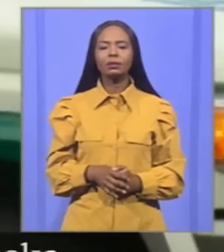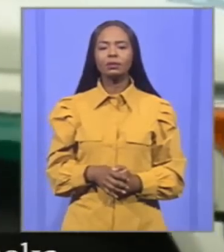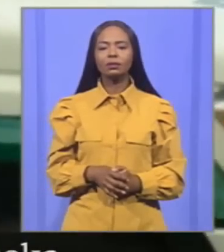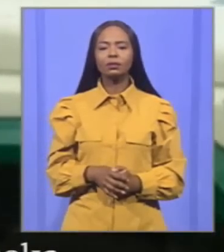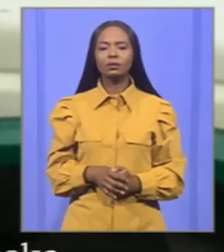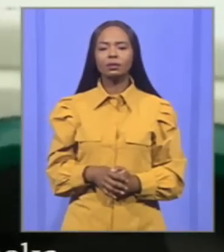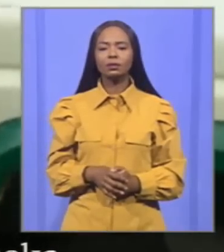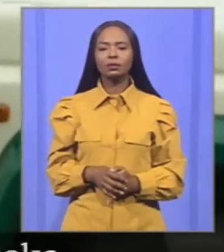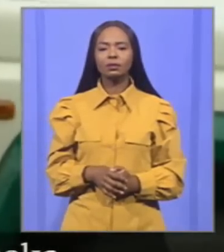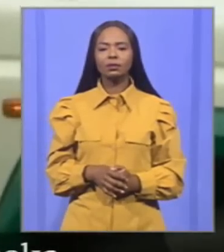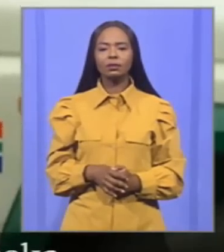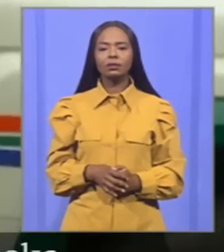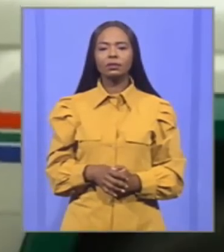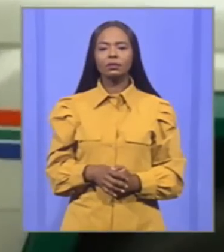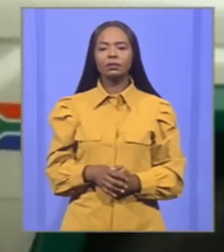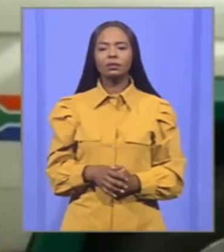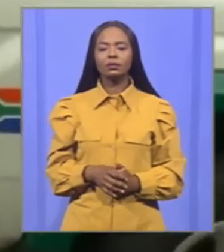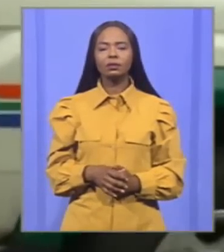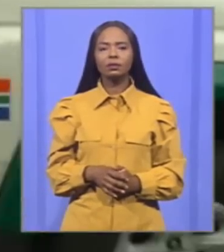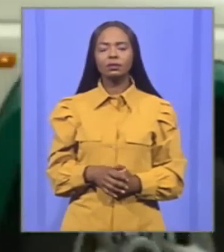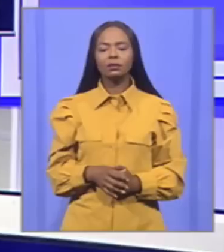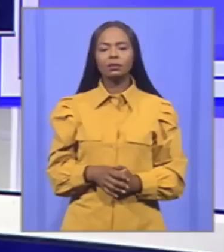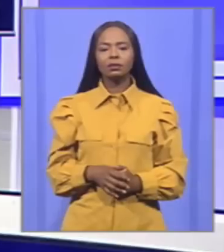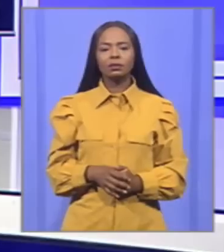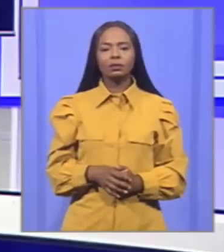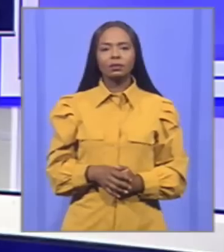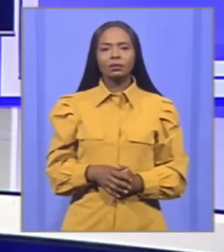SABC News, Pretoria.